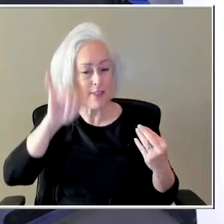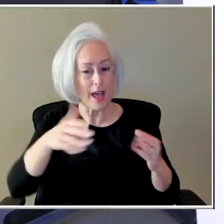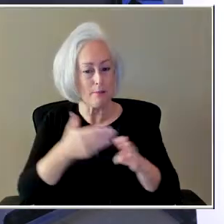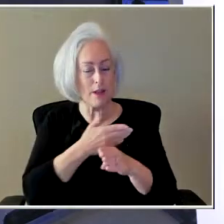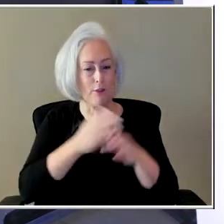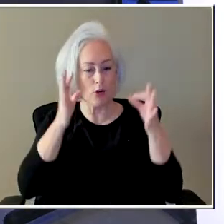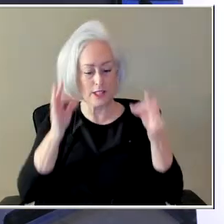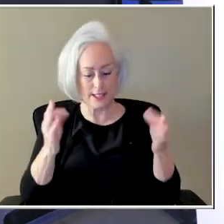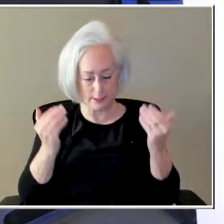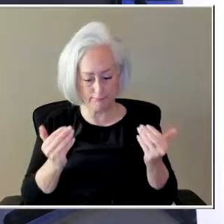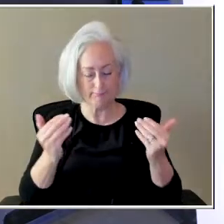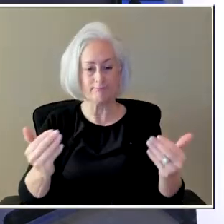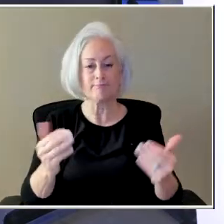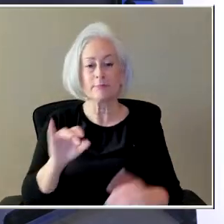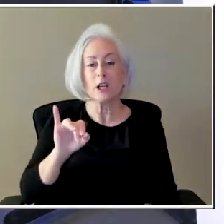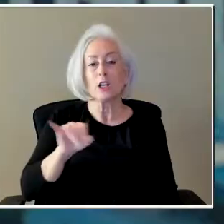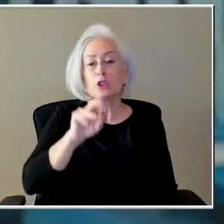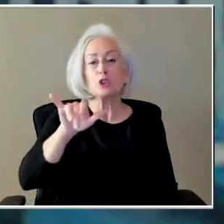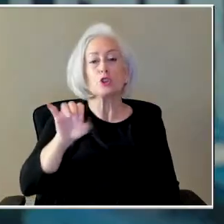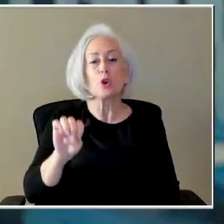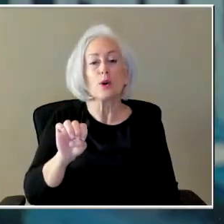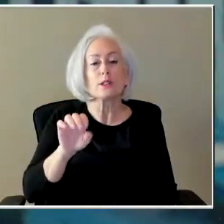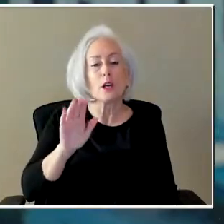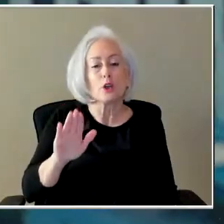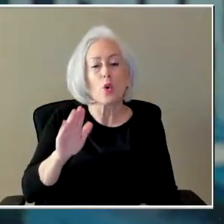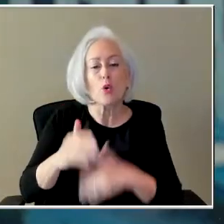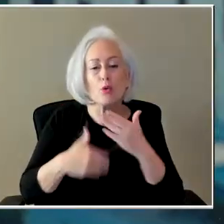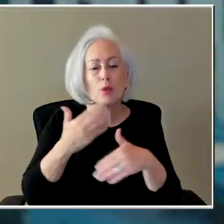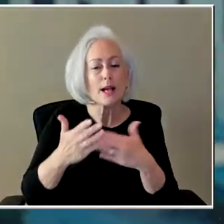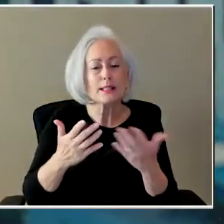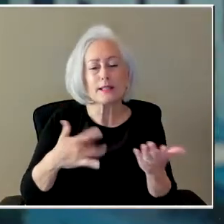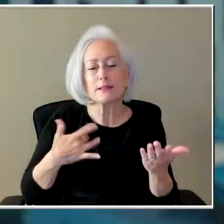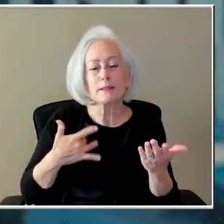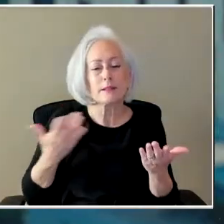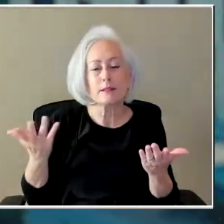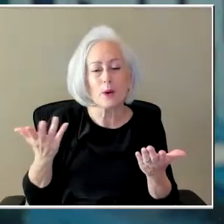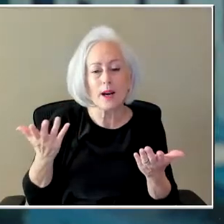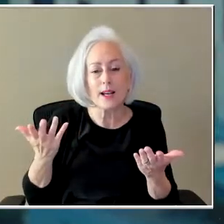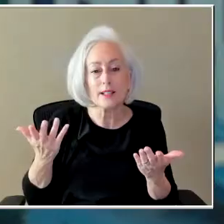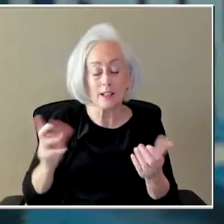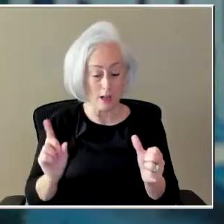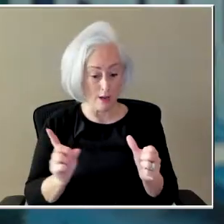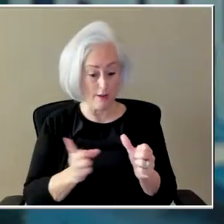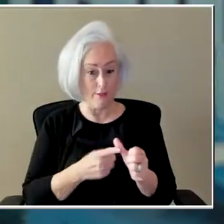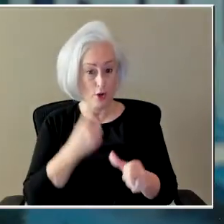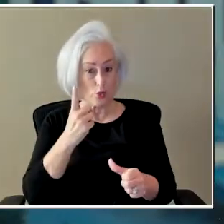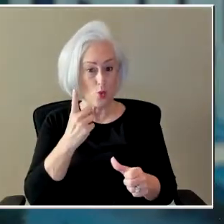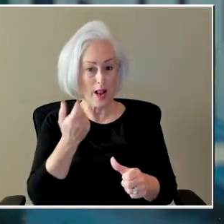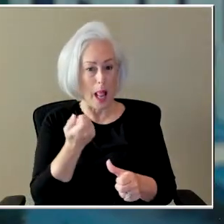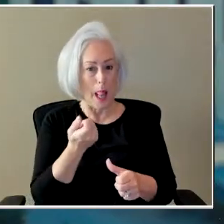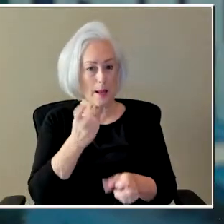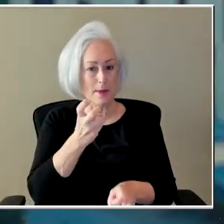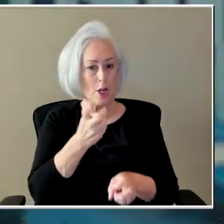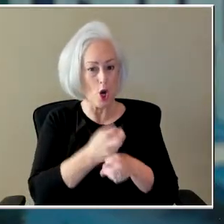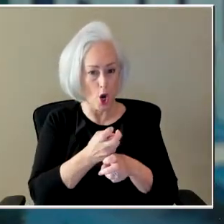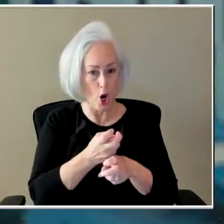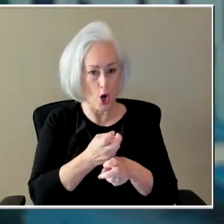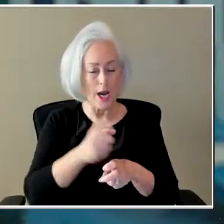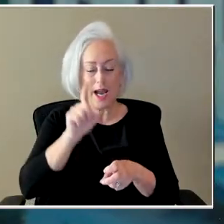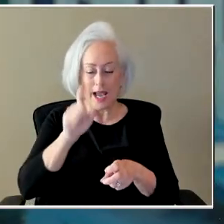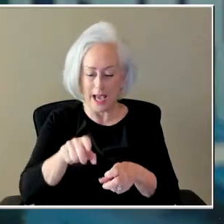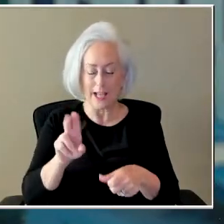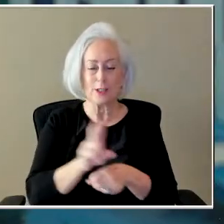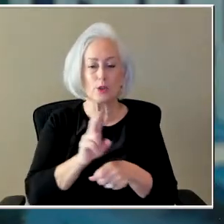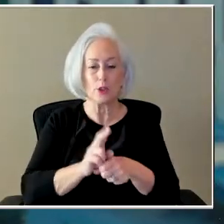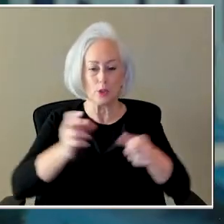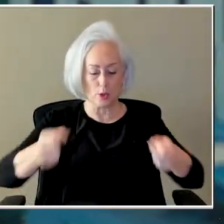process like for you? You know, the first one was a little difficult, and I had to use the walker quite a